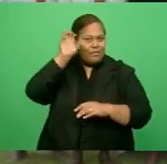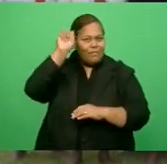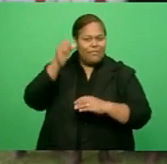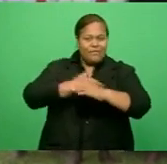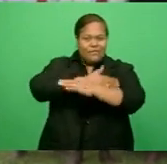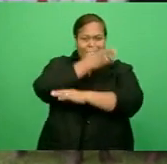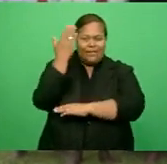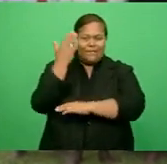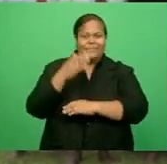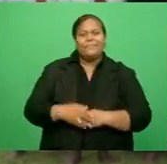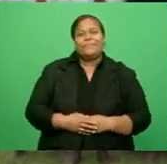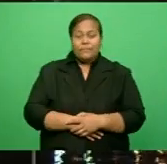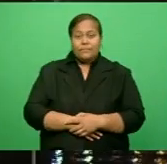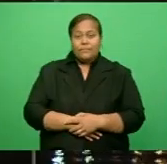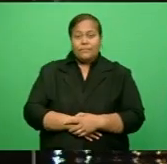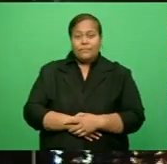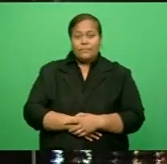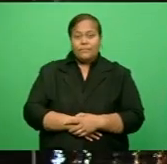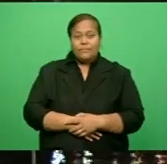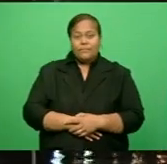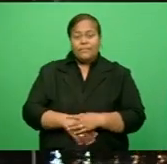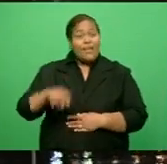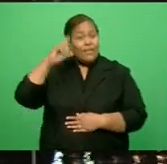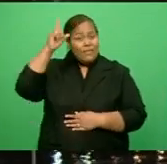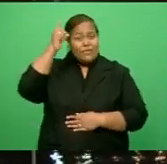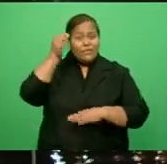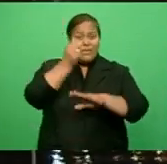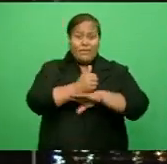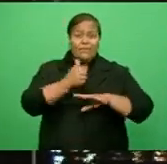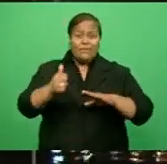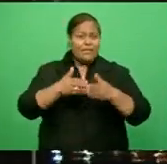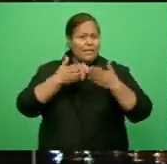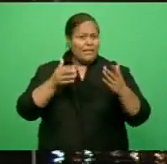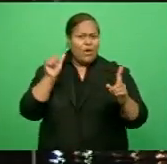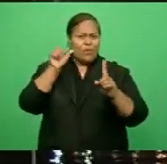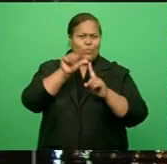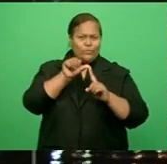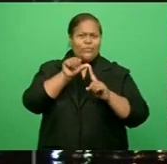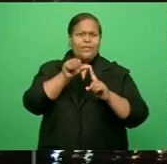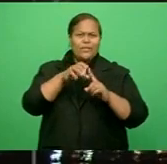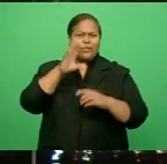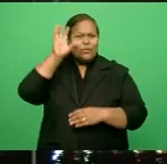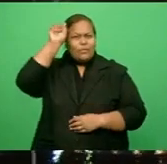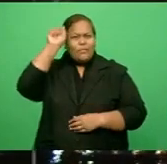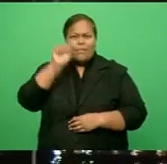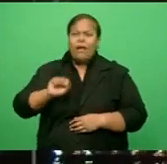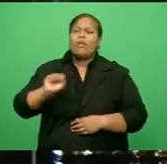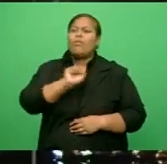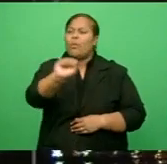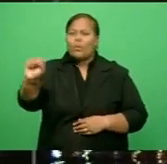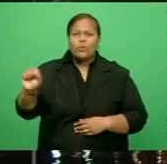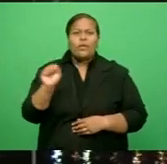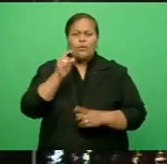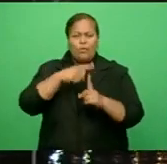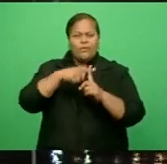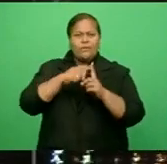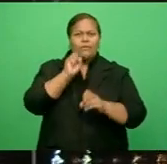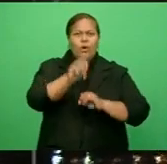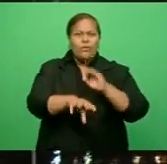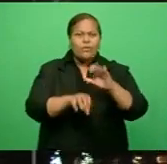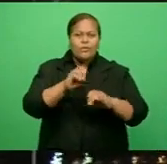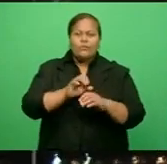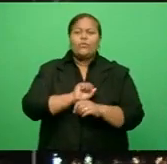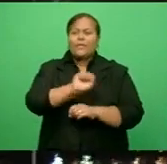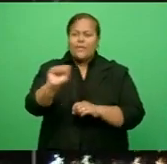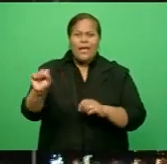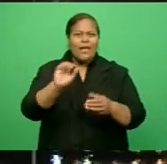Nanunga, FBC News. The Fijian government aims to commemorate those that have positively contributed towards their